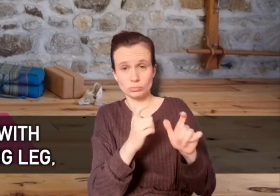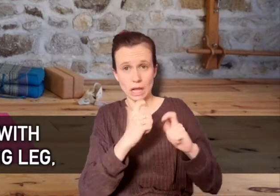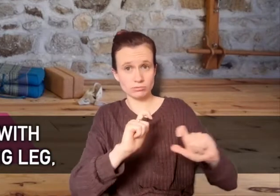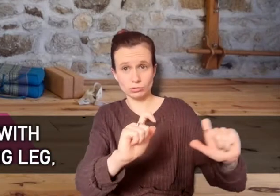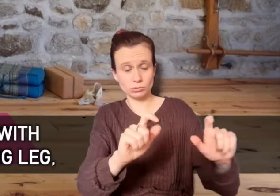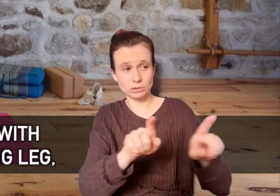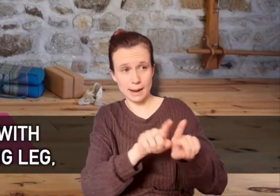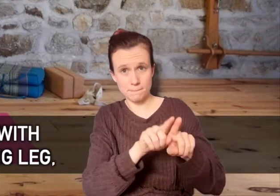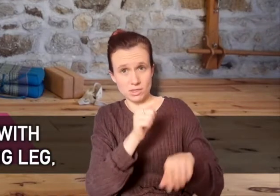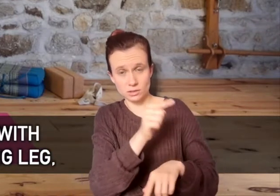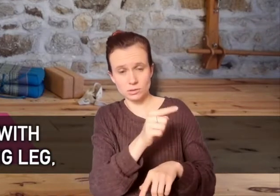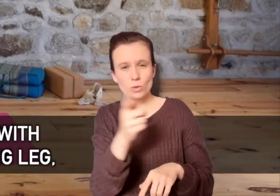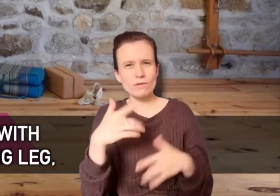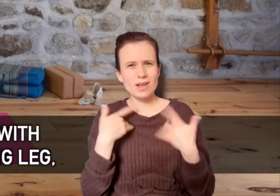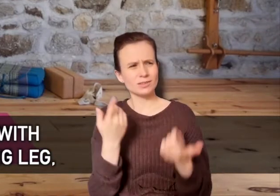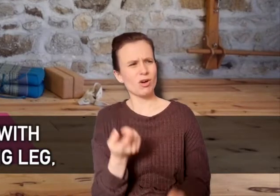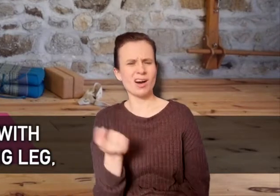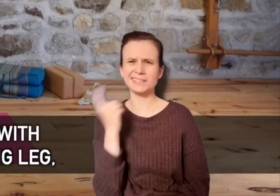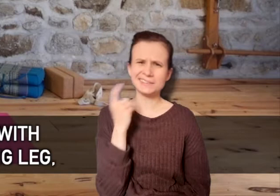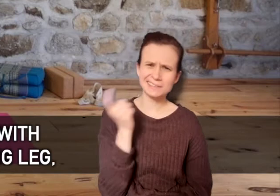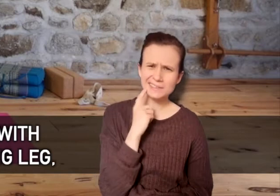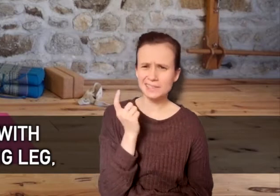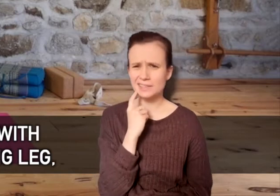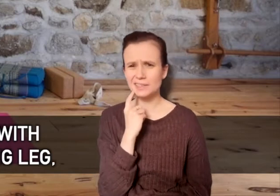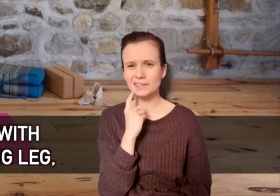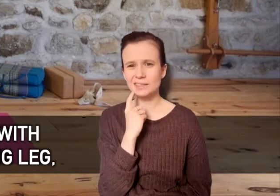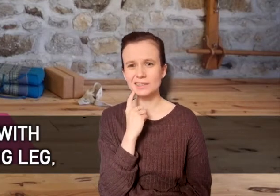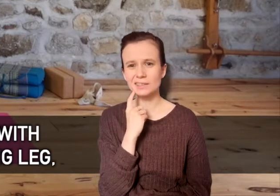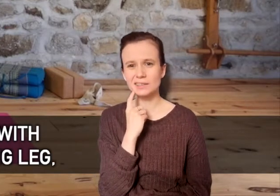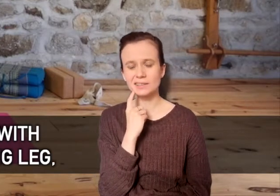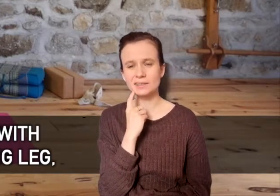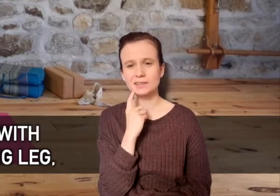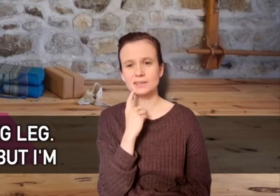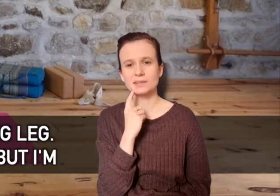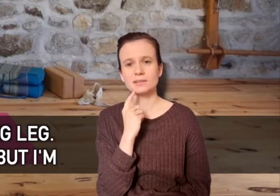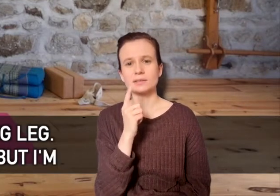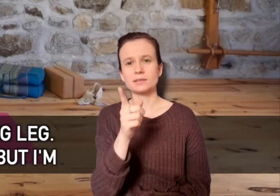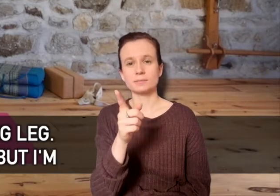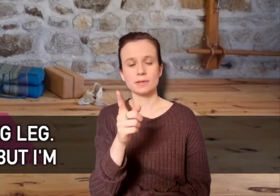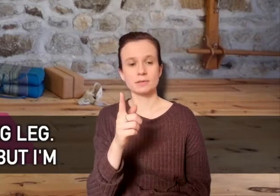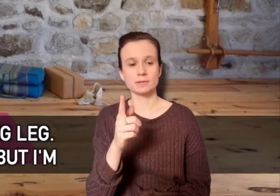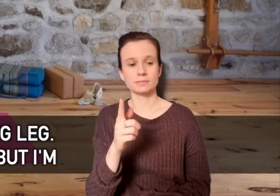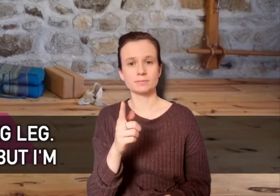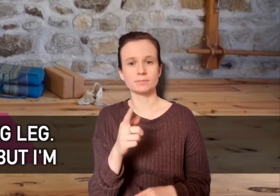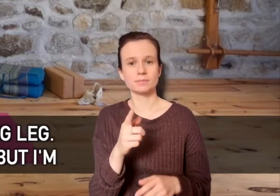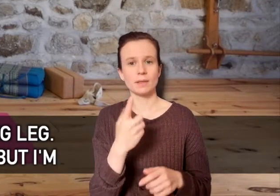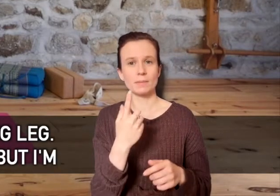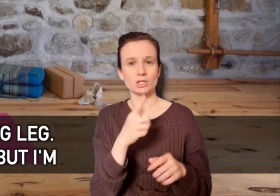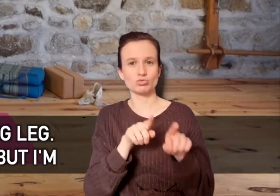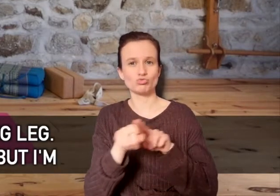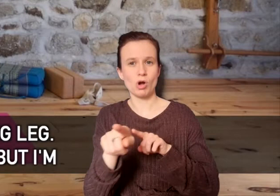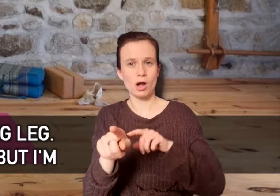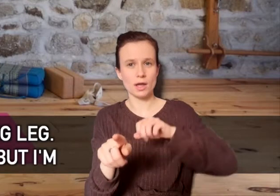a fairly easy time with this one, do not change the standing leg, but start to straighten the working